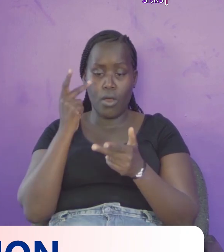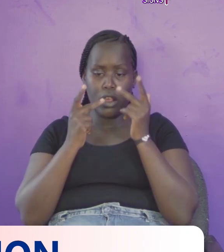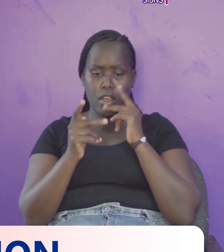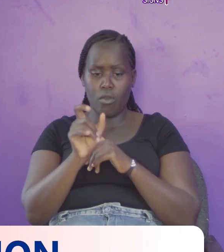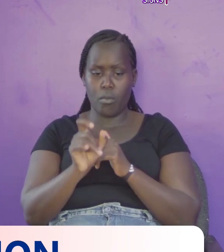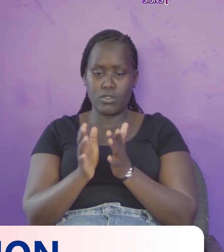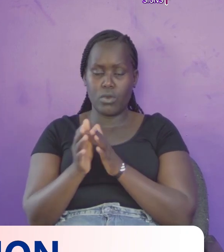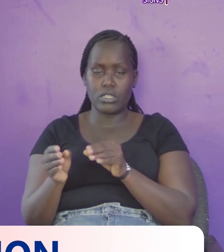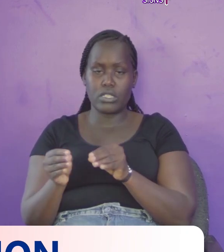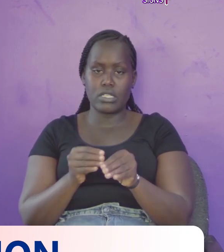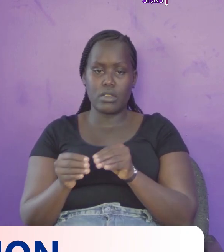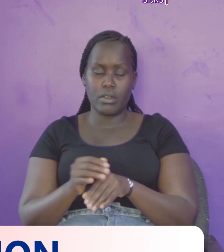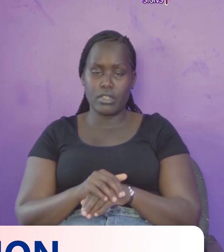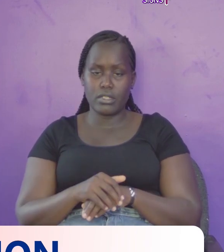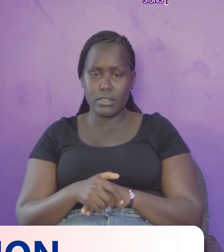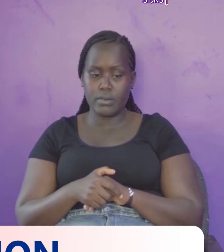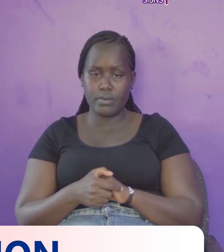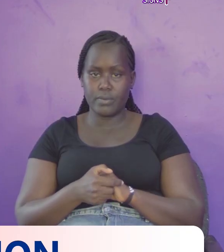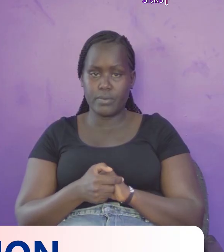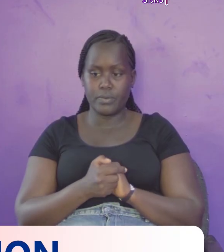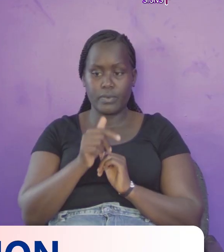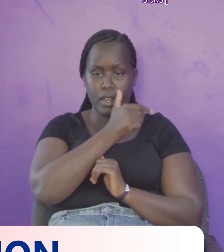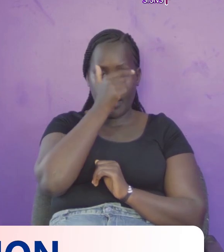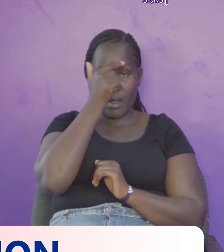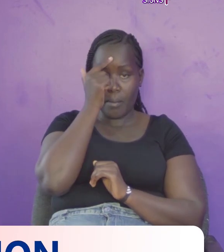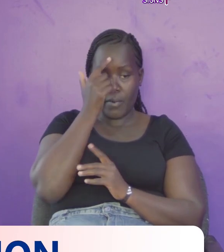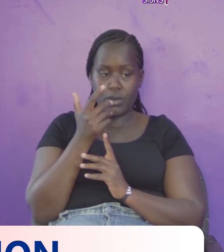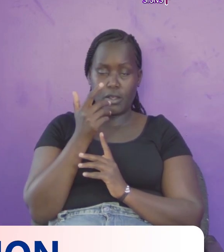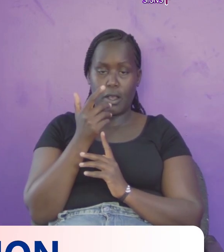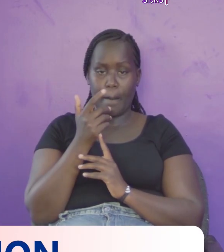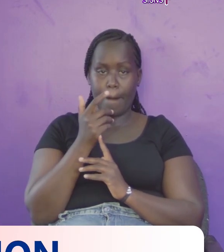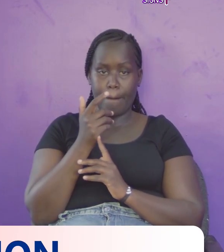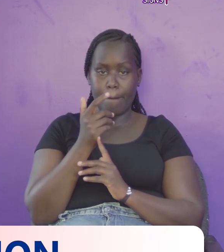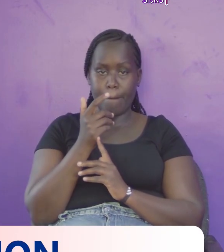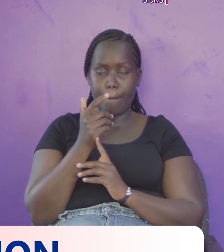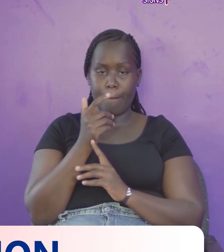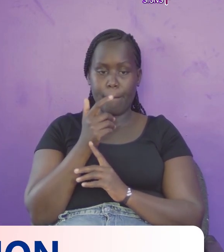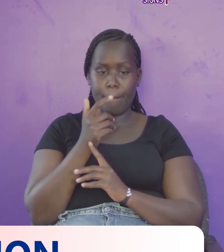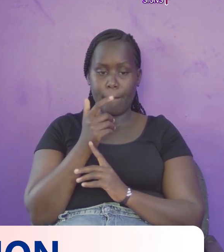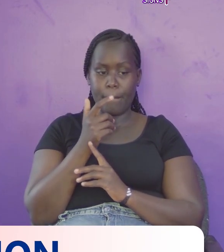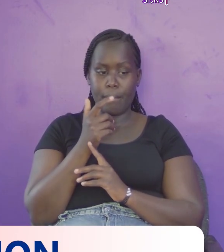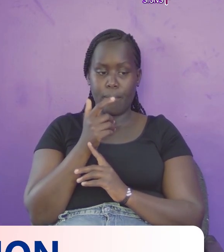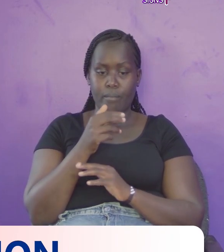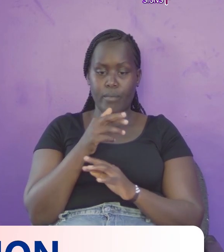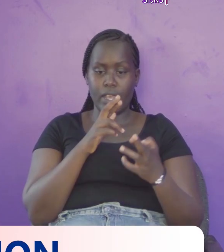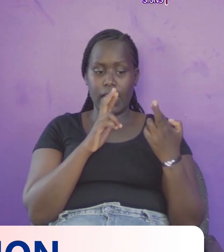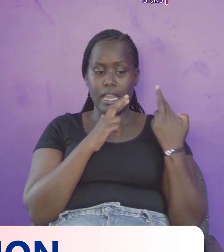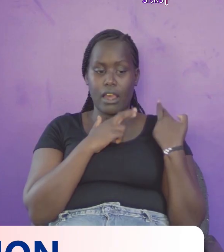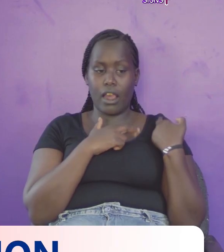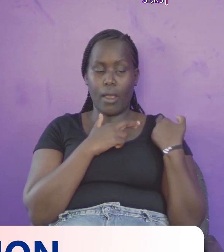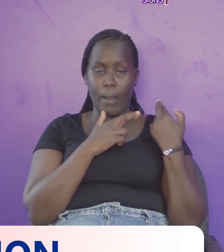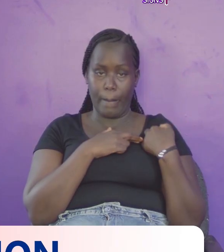with disability. Oh my, I wish because Matako it is, Mr. Jonah, let me tell you, it is the